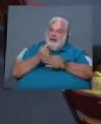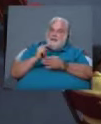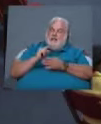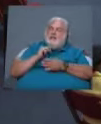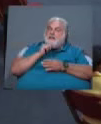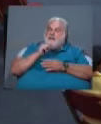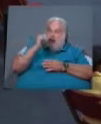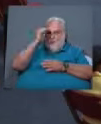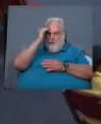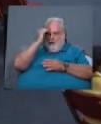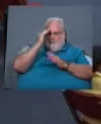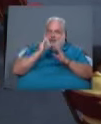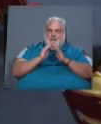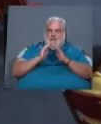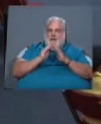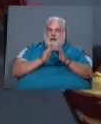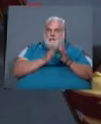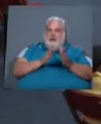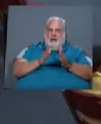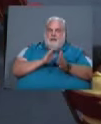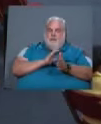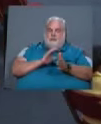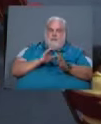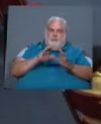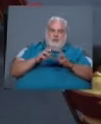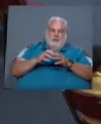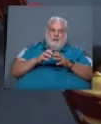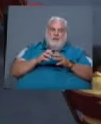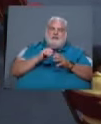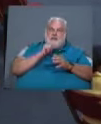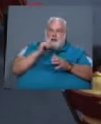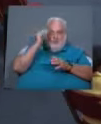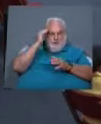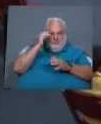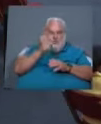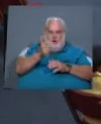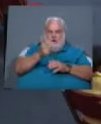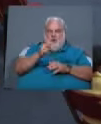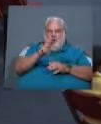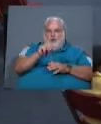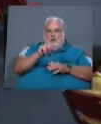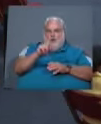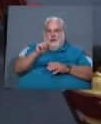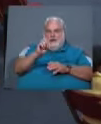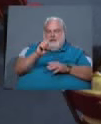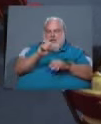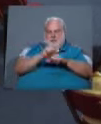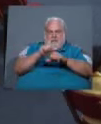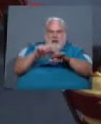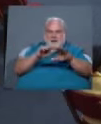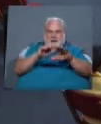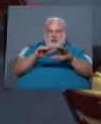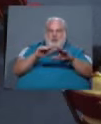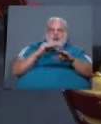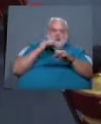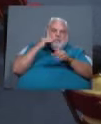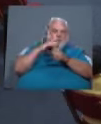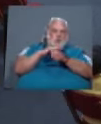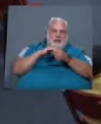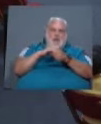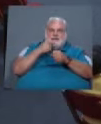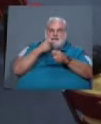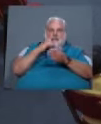aware, the planning department was not aware that there was a Granite Mountain Neighborhood Association. He said that in the meeting